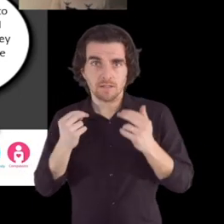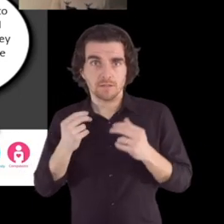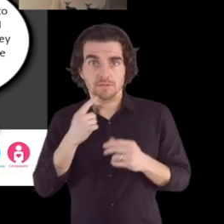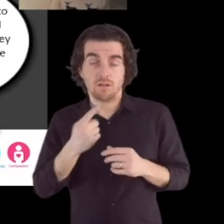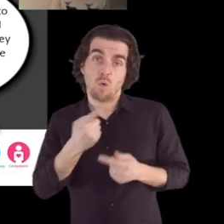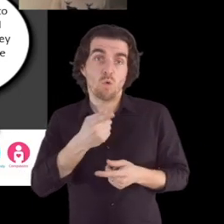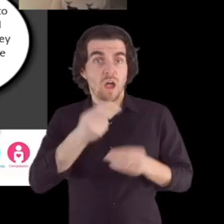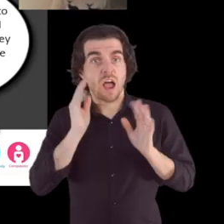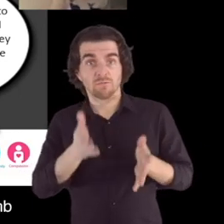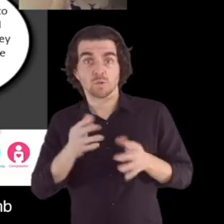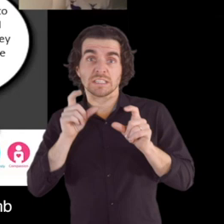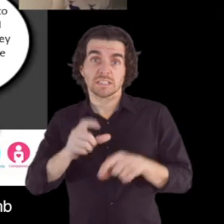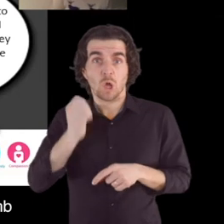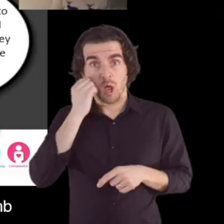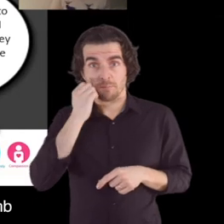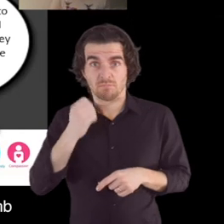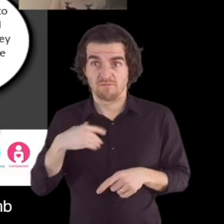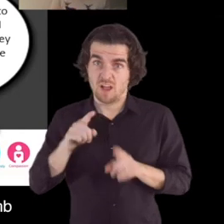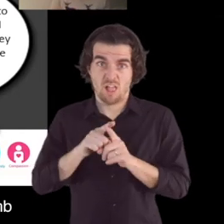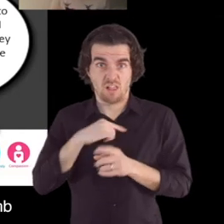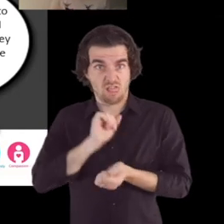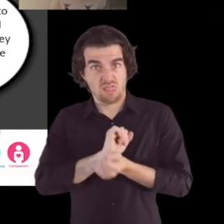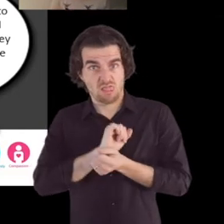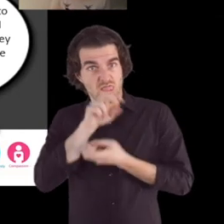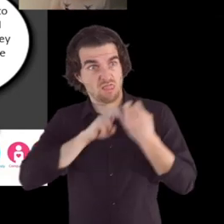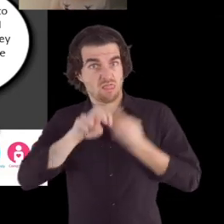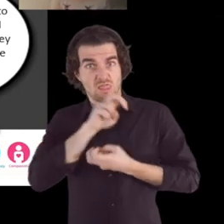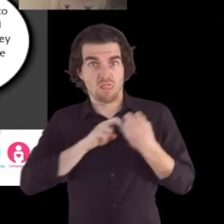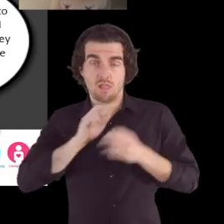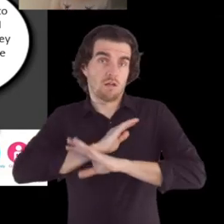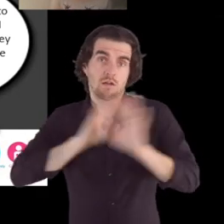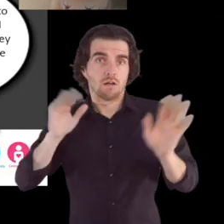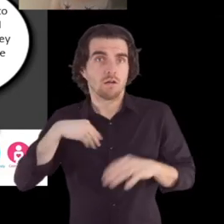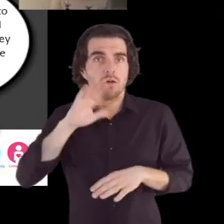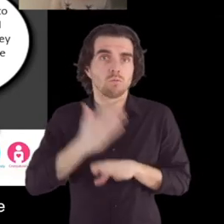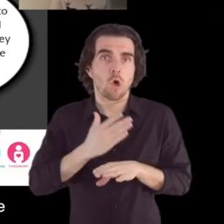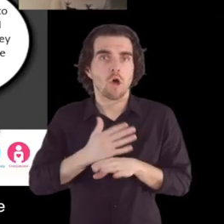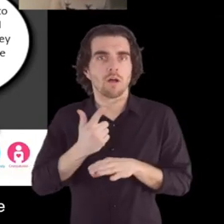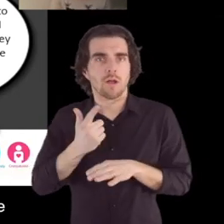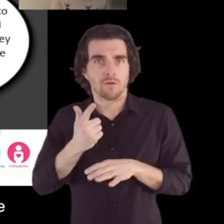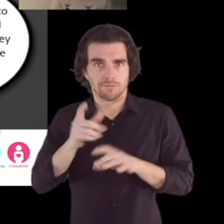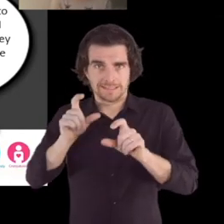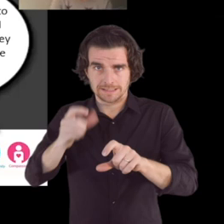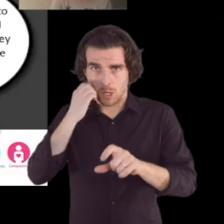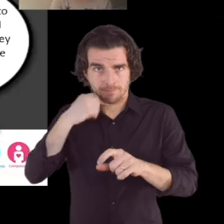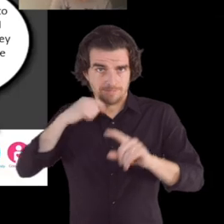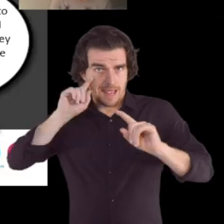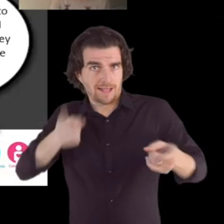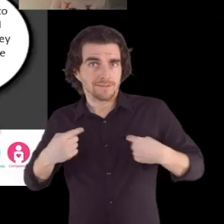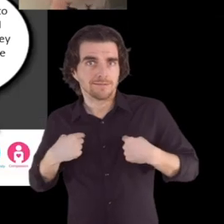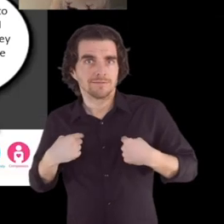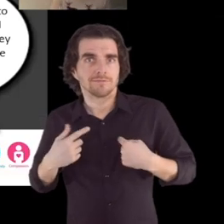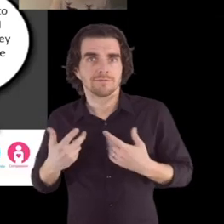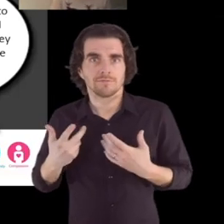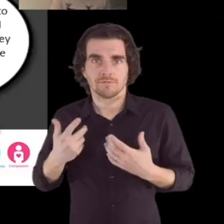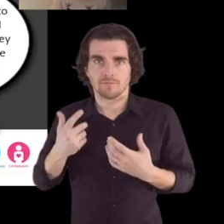know, people feeling, well, all you have to do is sit at home, and I feel like I'm a lamb to the slaughter going out here, and all you have to do is sit at home, and you can't even do that. So kind